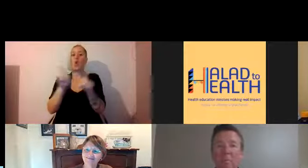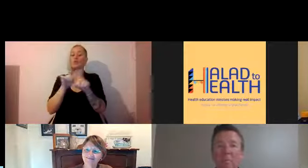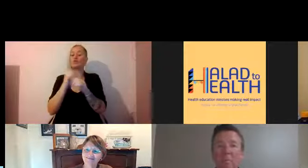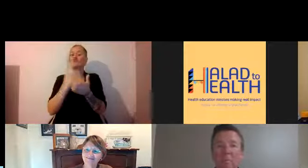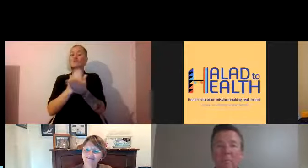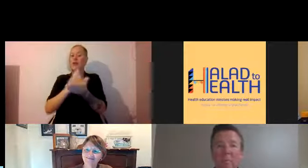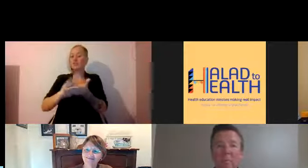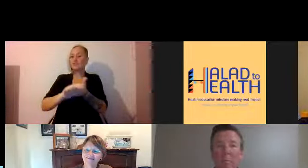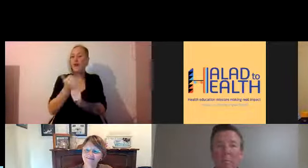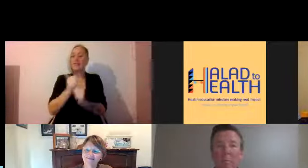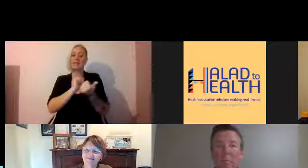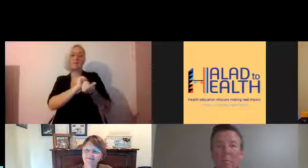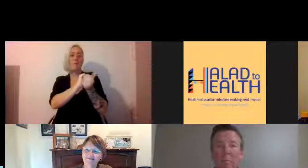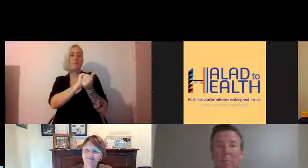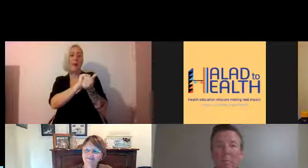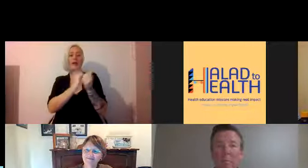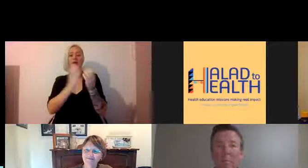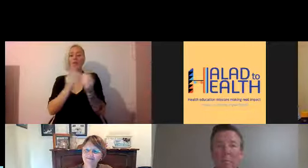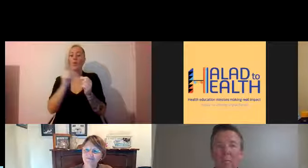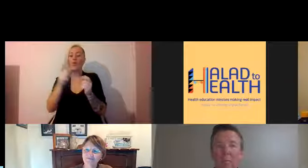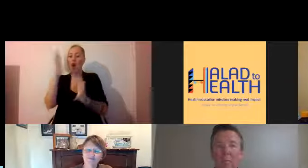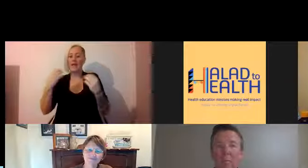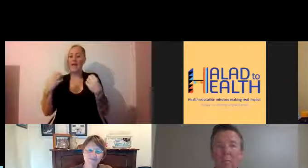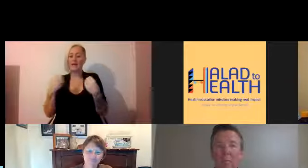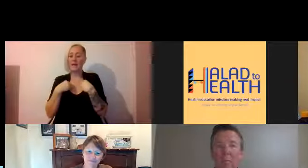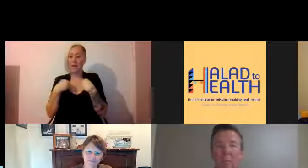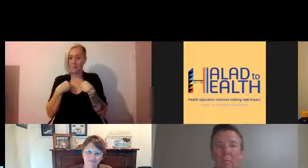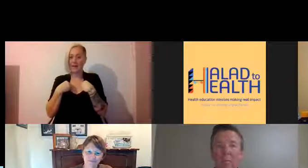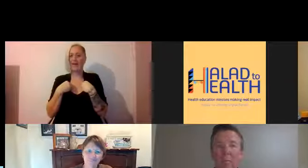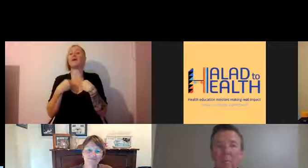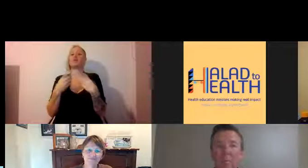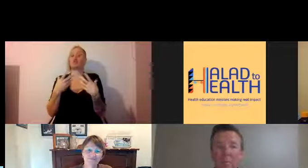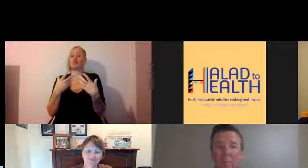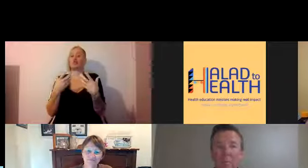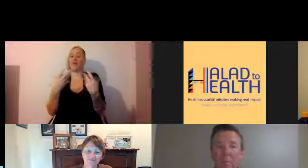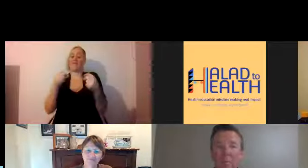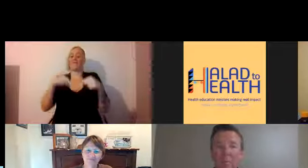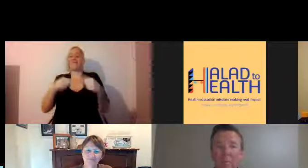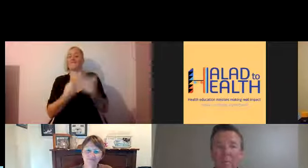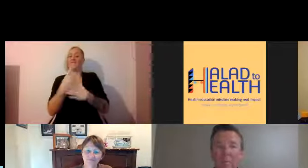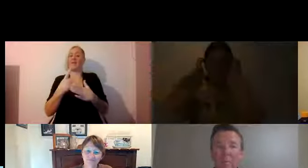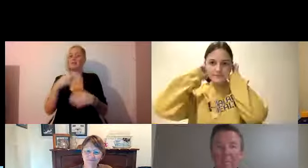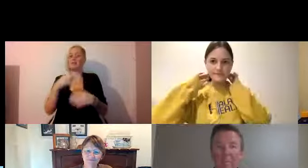have partnered with the AUSLAN Company to put this event together tonight.